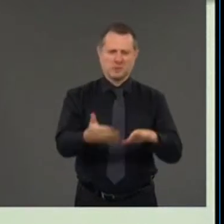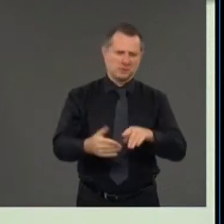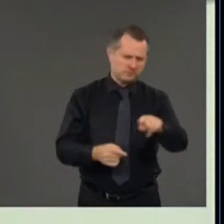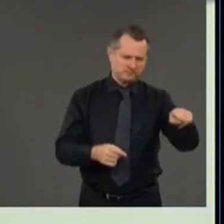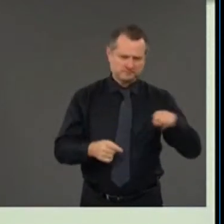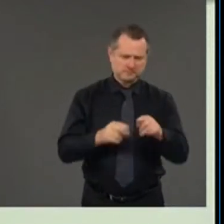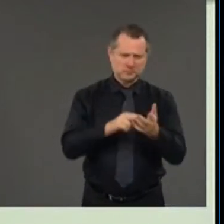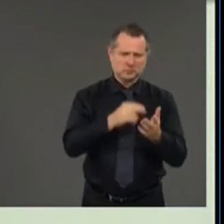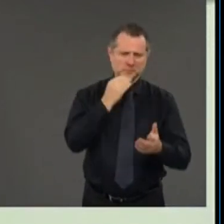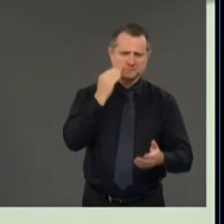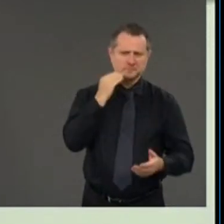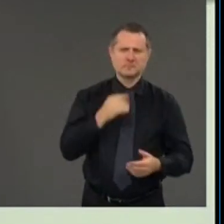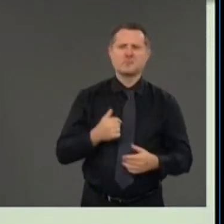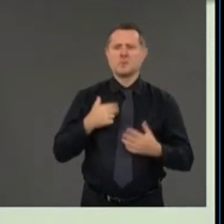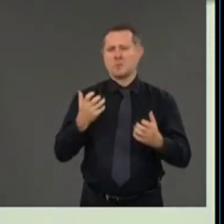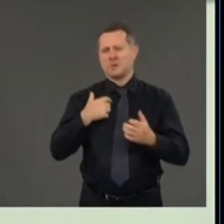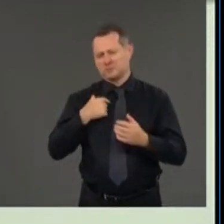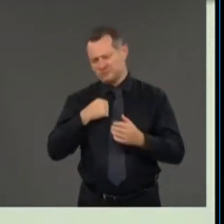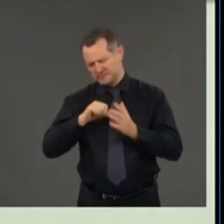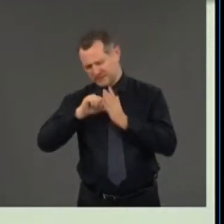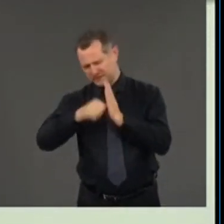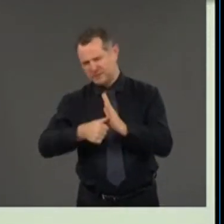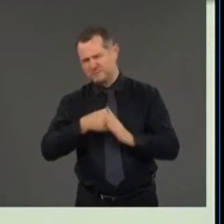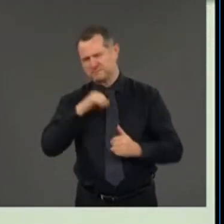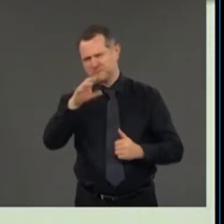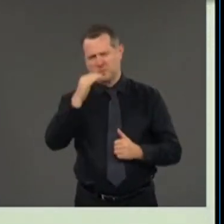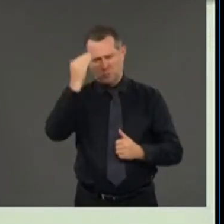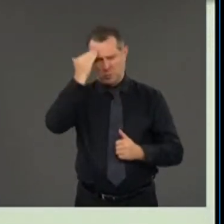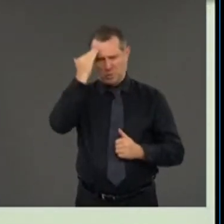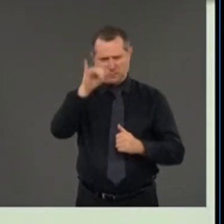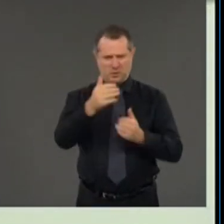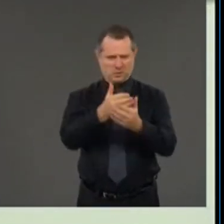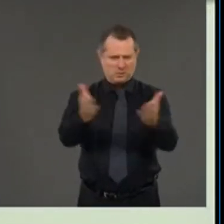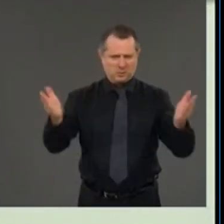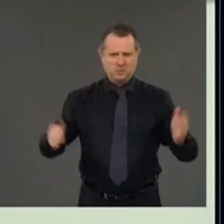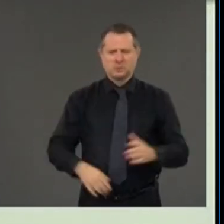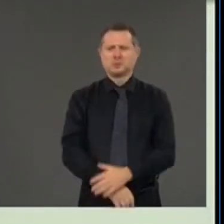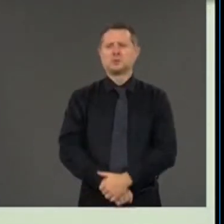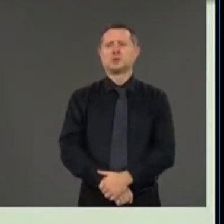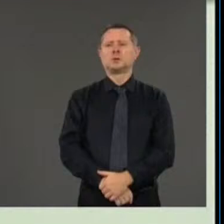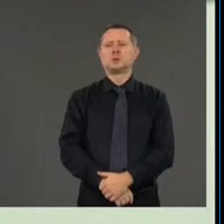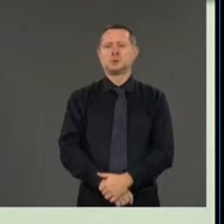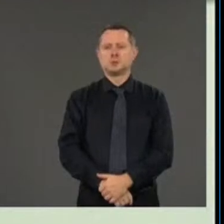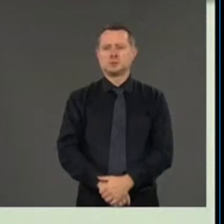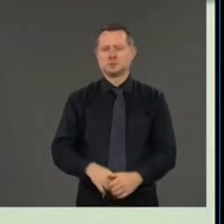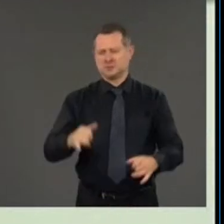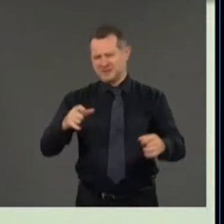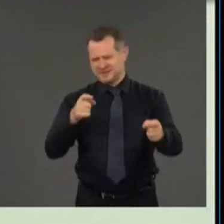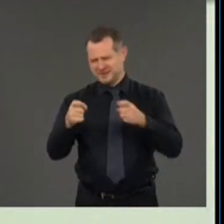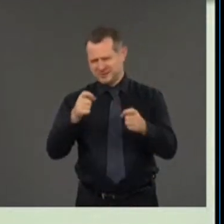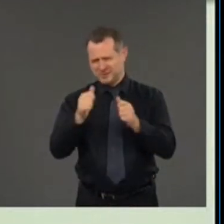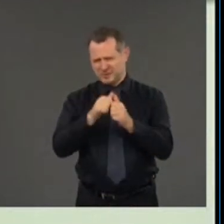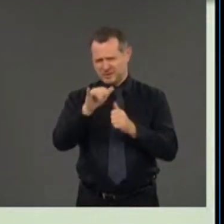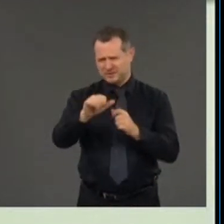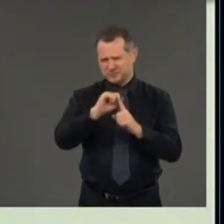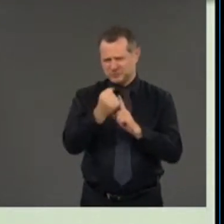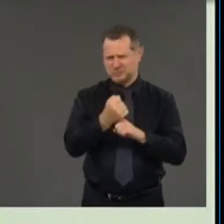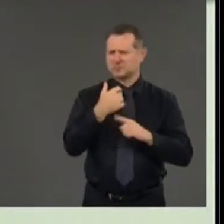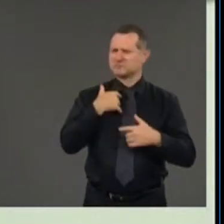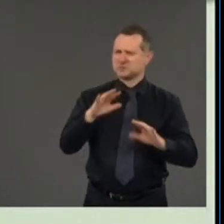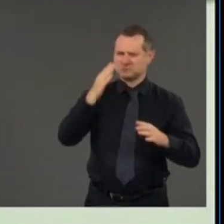we should obviously be mindful as we go forward in dealing with this disease over the months